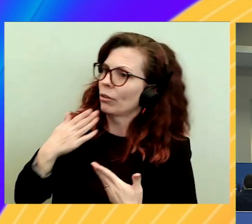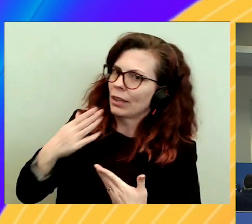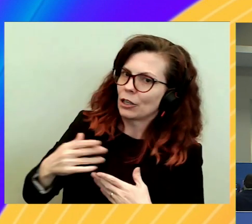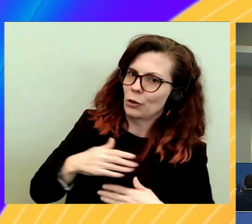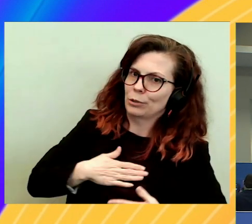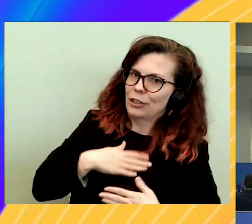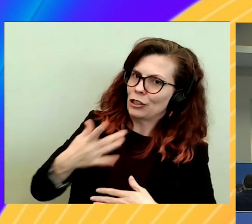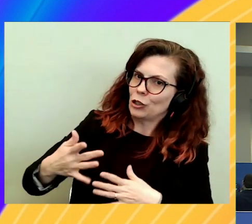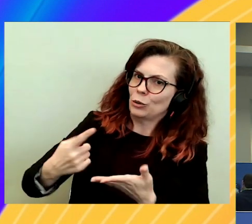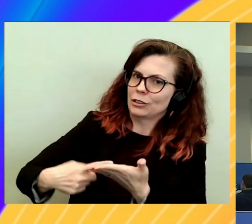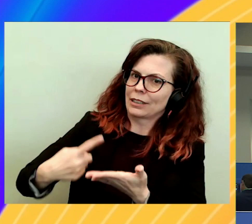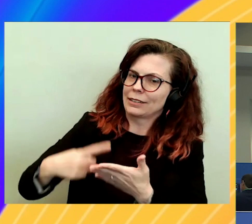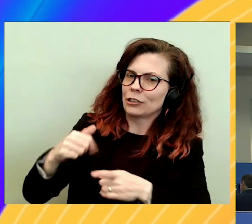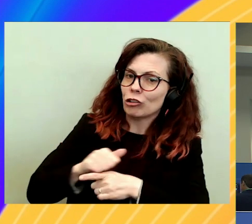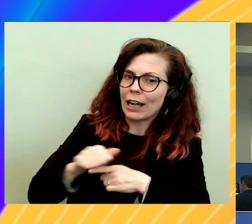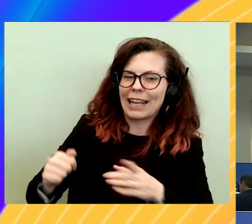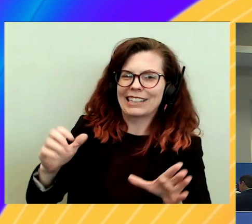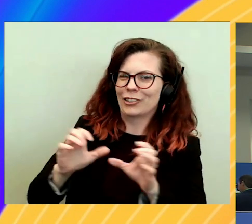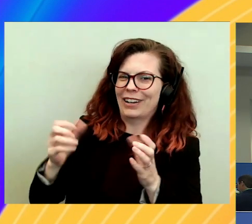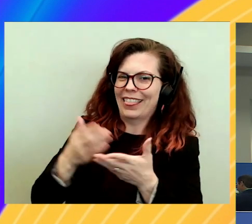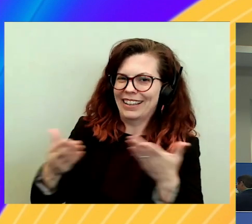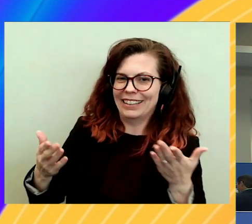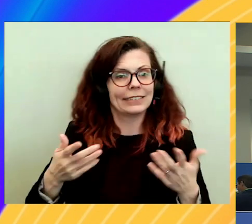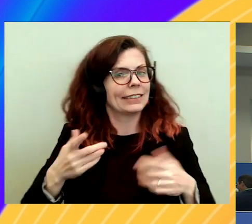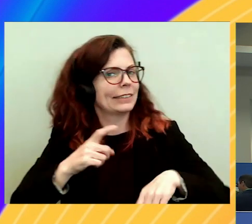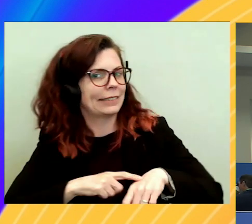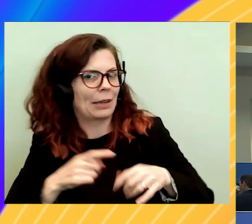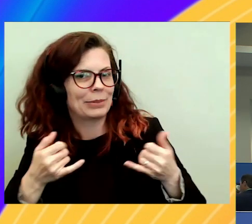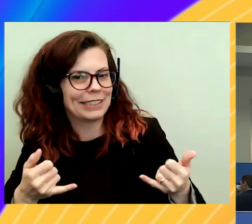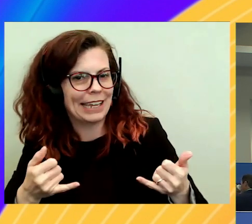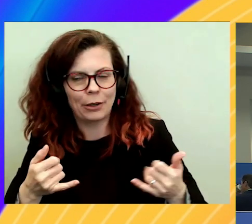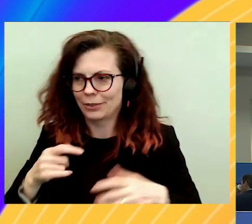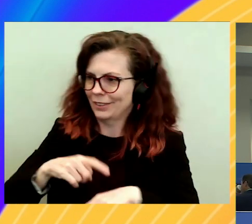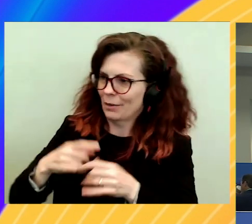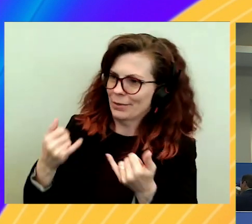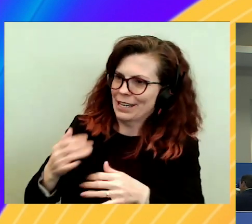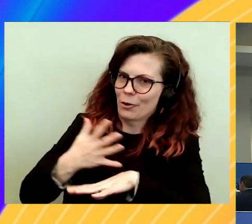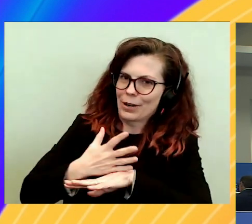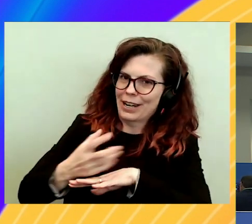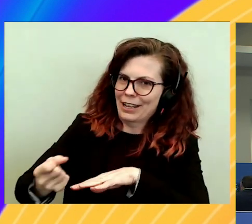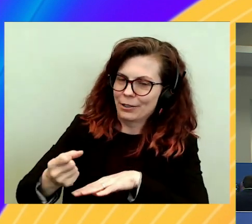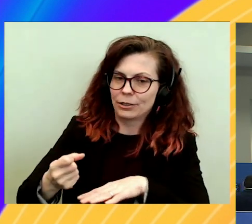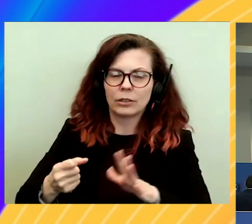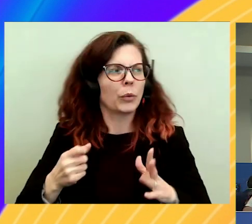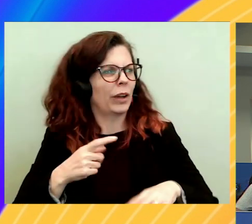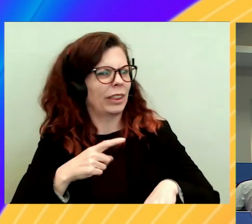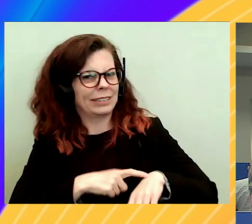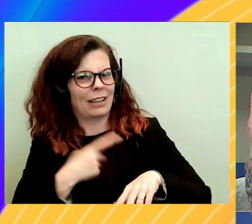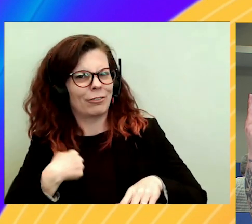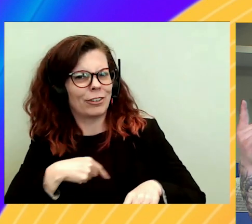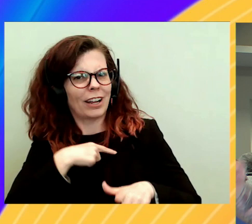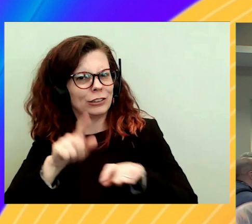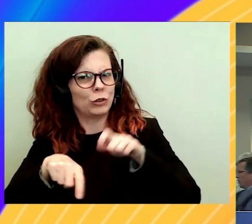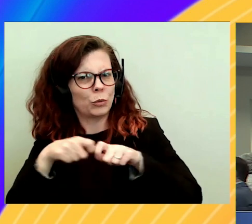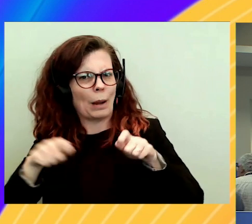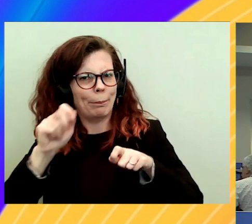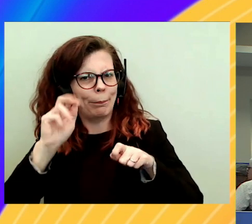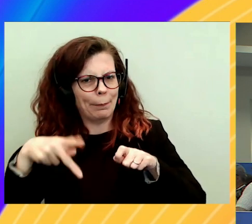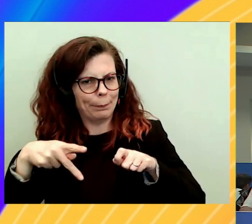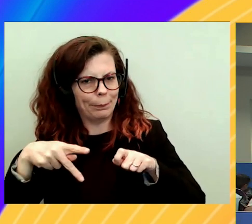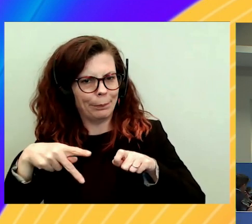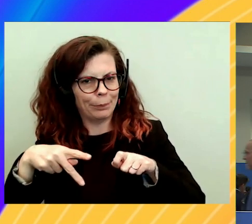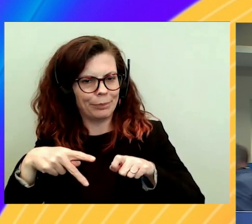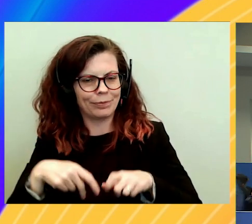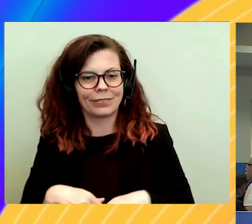And just you being you. The time is now. The time is now. Ba-da-da-ba. Actually, the time for us to wrap this up. All right,